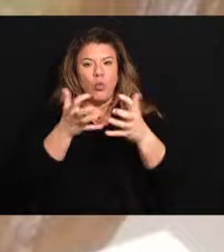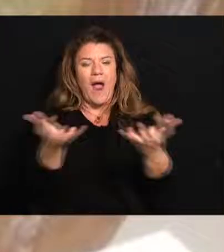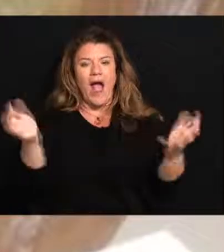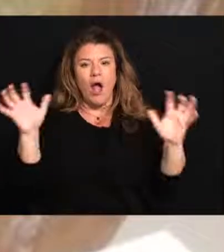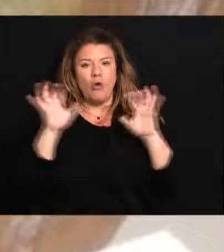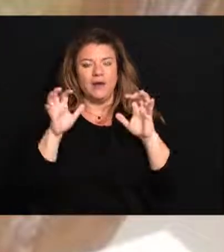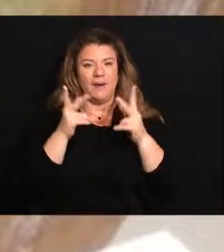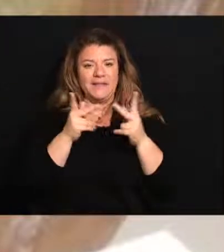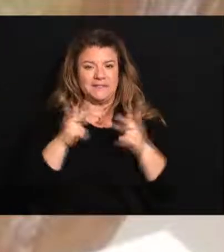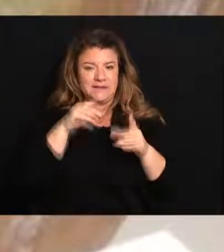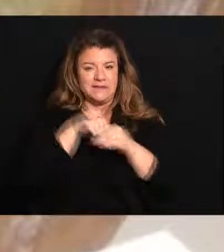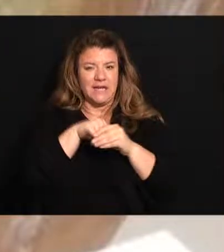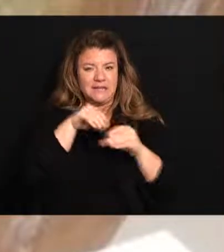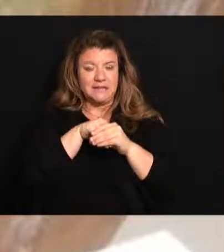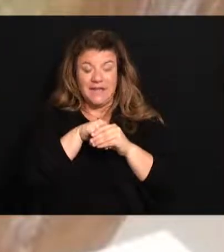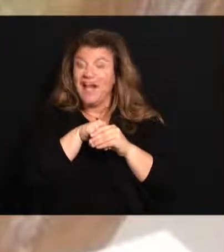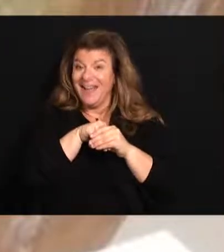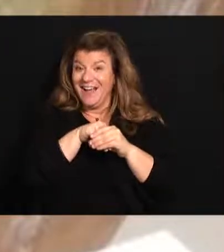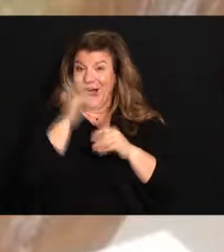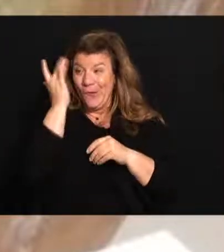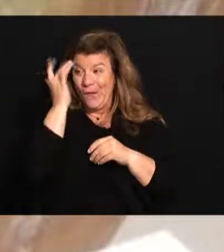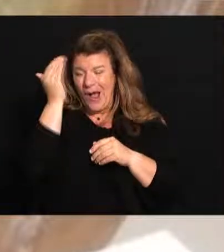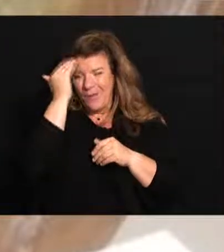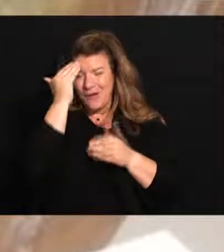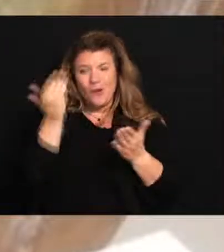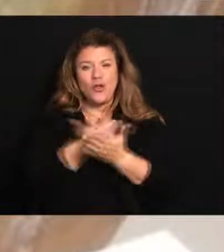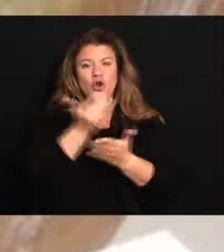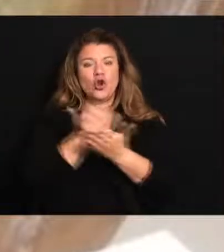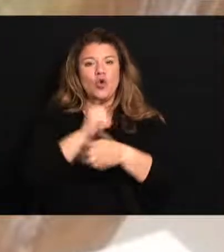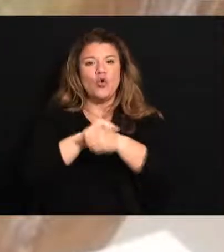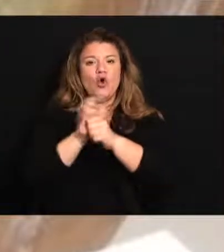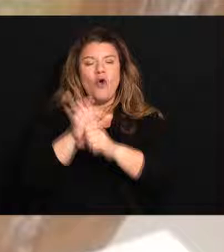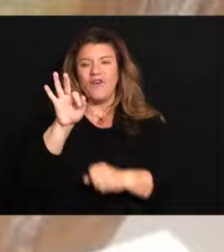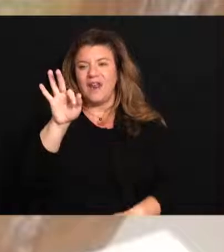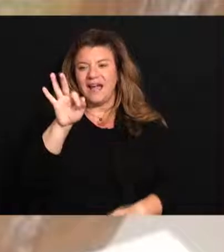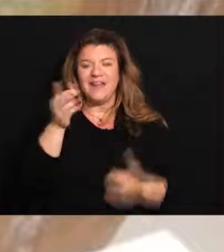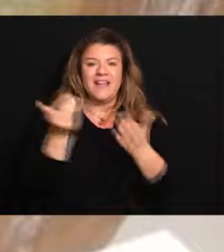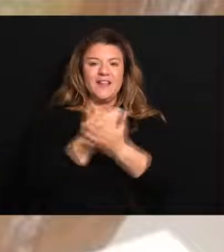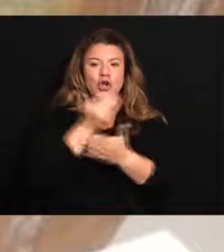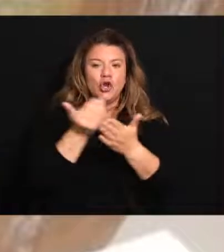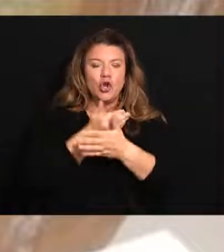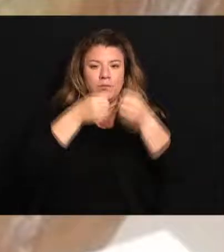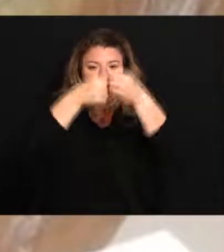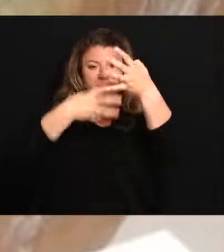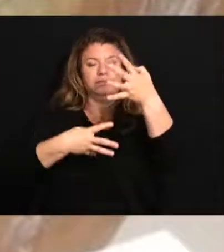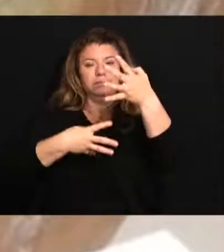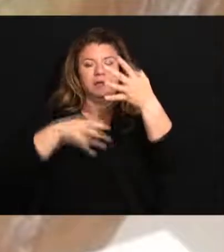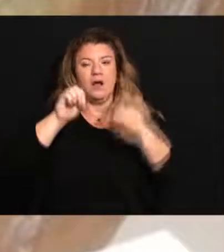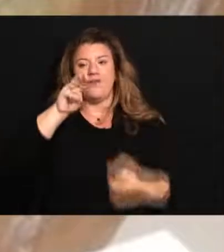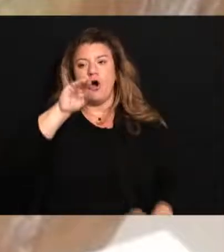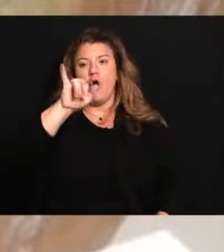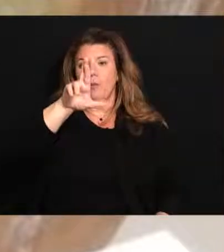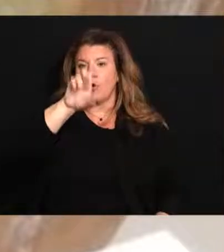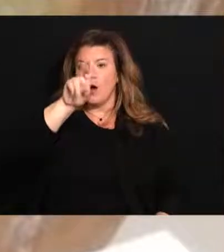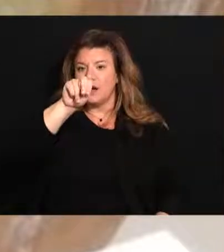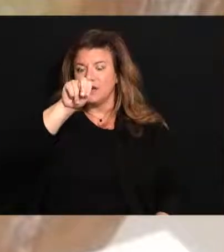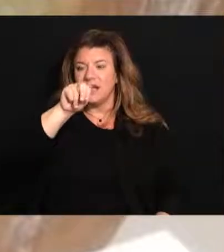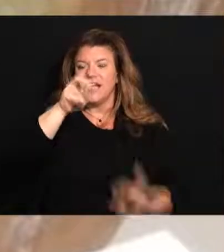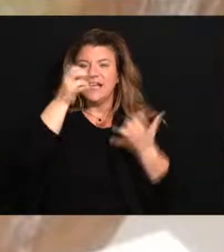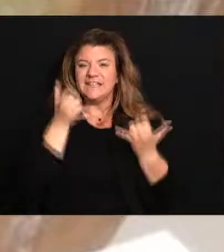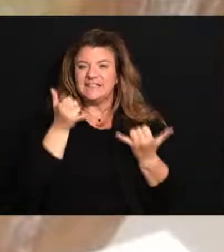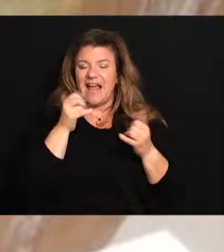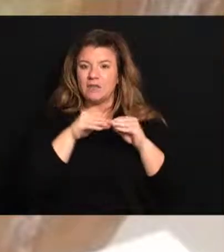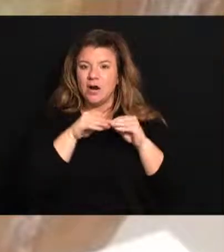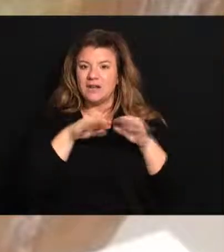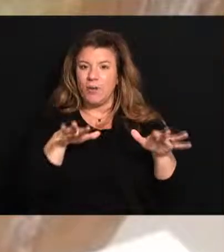environments, because we know that this new form of COVID-19, this new subvariant of the Omicron variant, is starting to